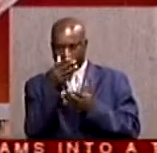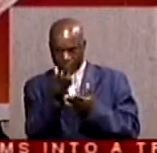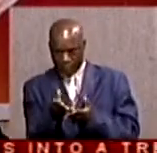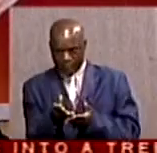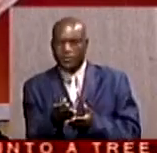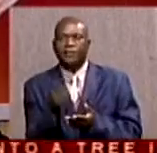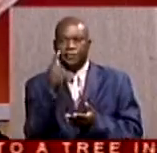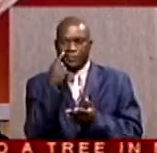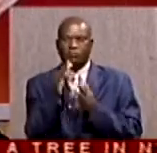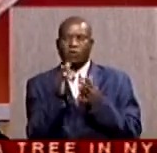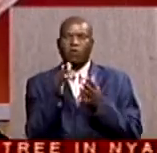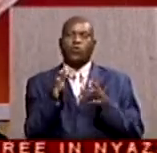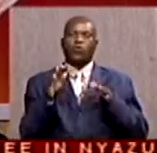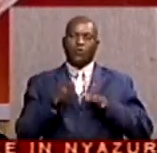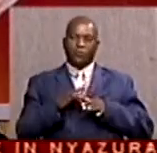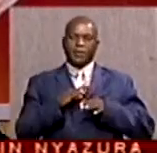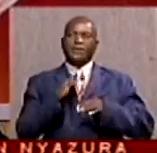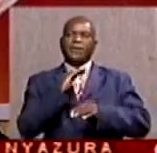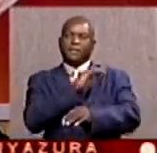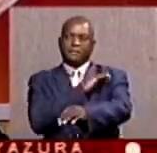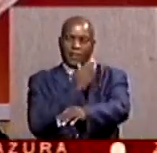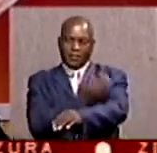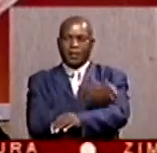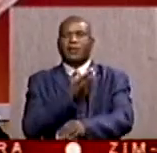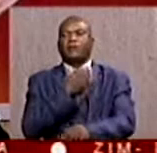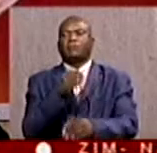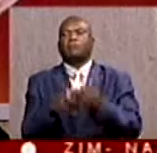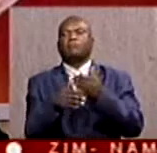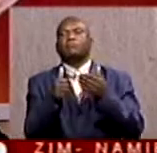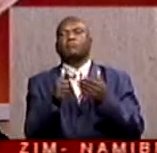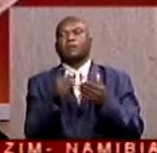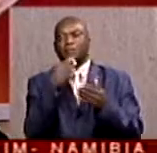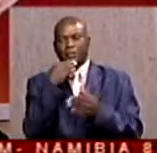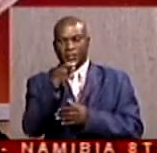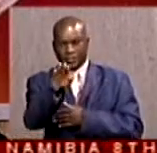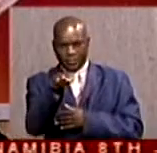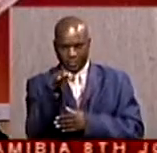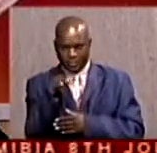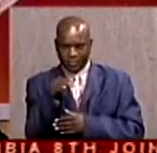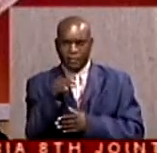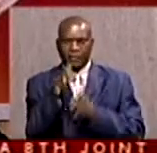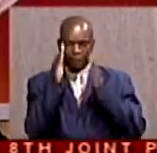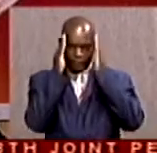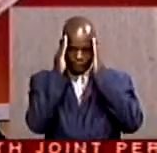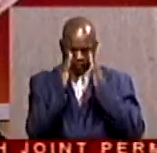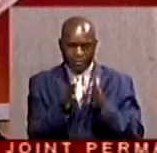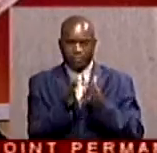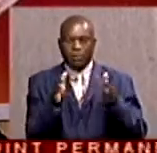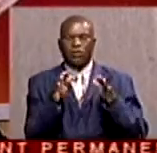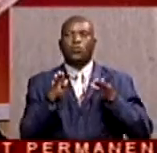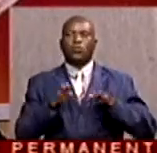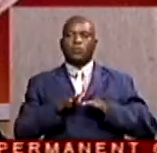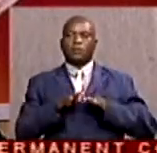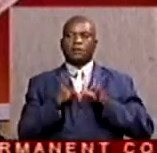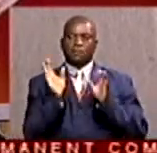to see more women in powerful positions. Zimbabwe as a country is also very committed to women's empowerment. Your